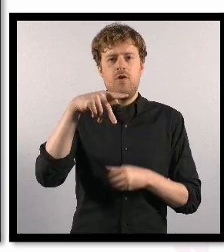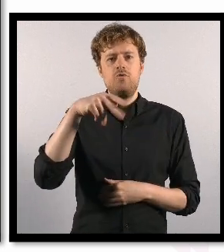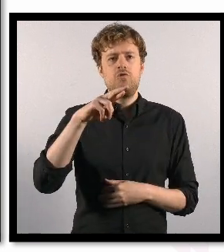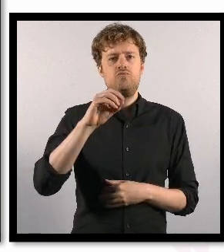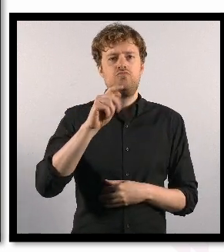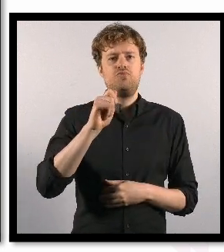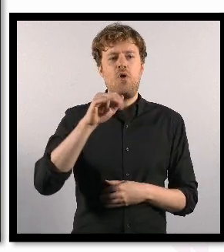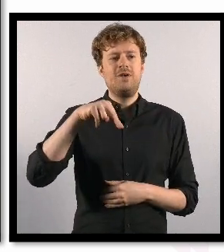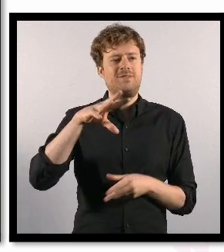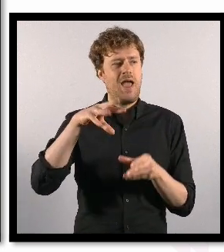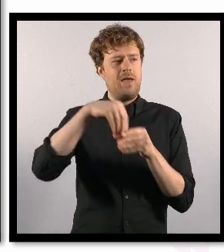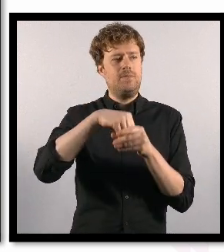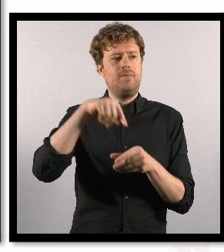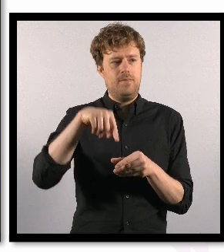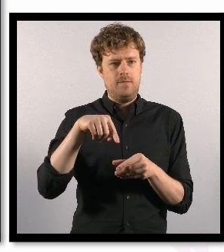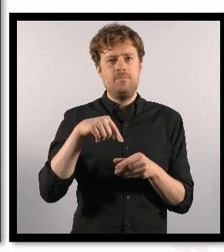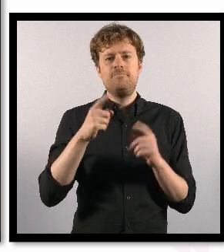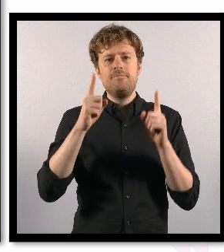okay, I think they're trying to restart it.